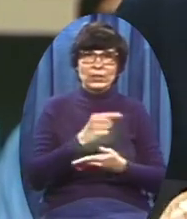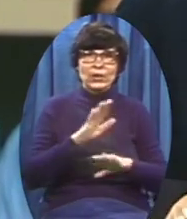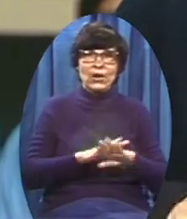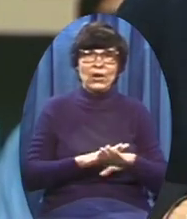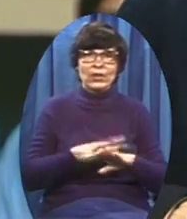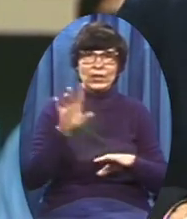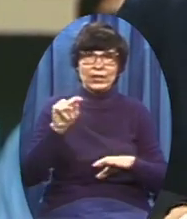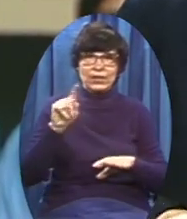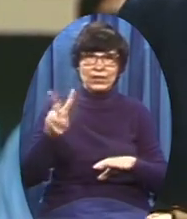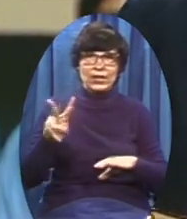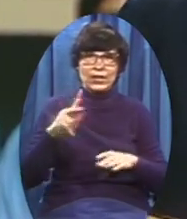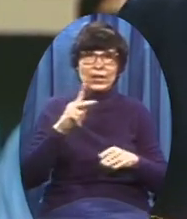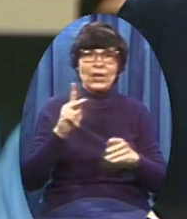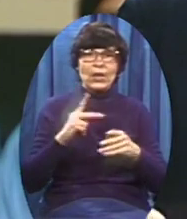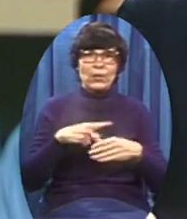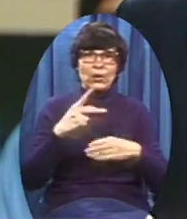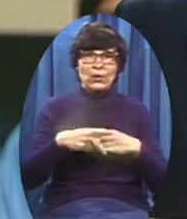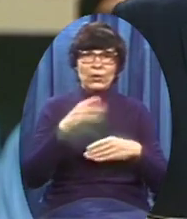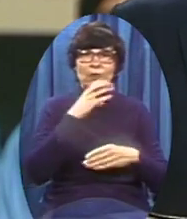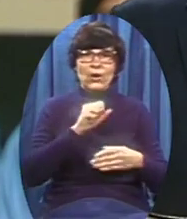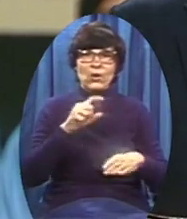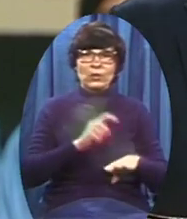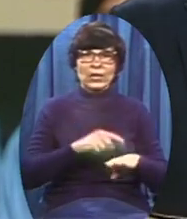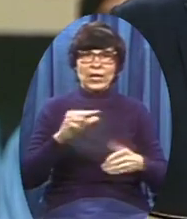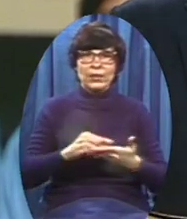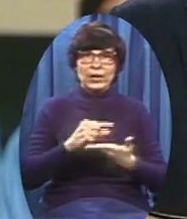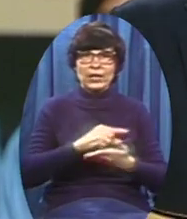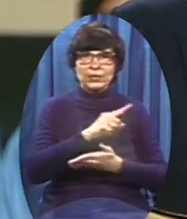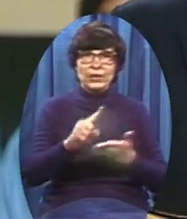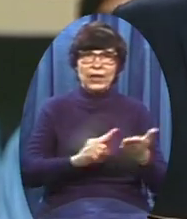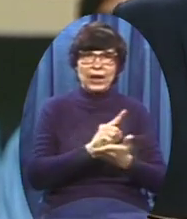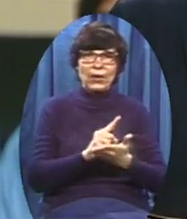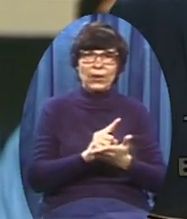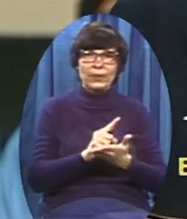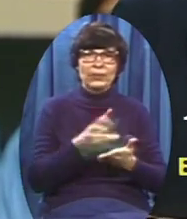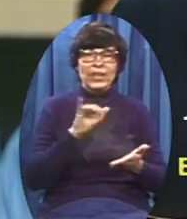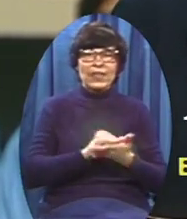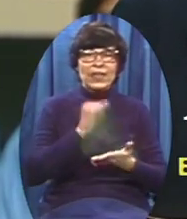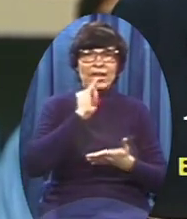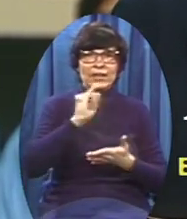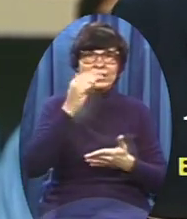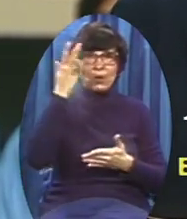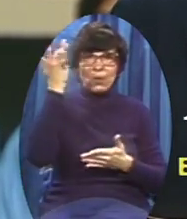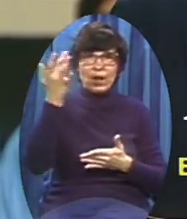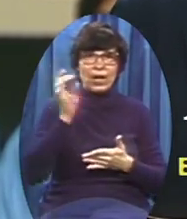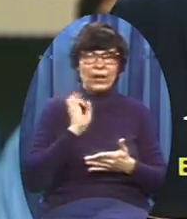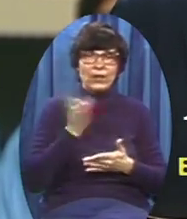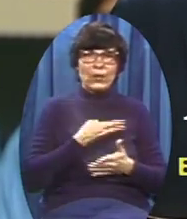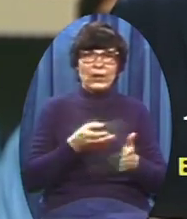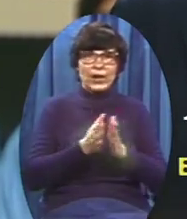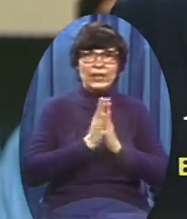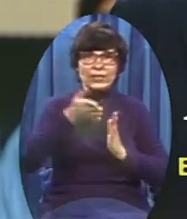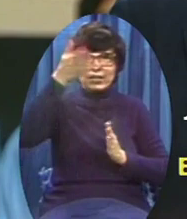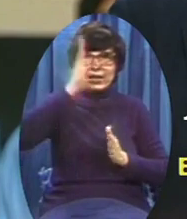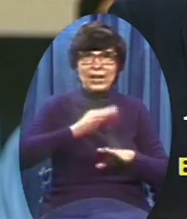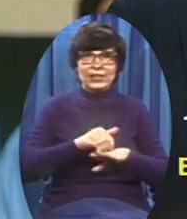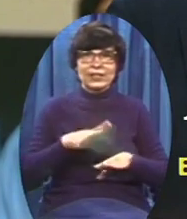that's why we're asking God to give us additional faith partners to handle the spiraling inflationary